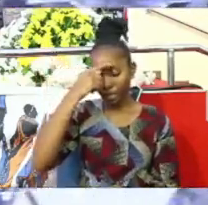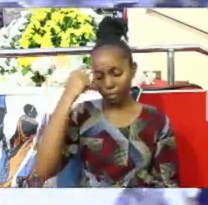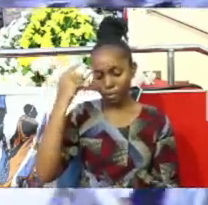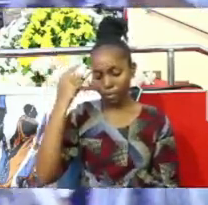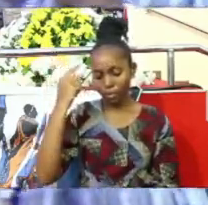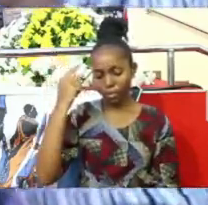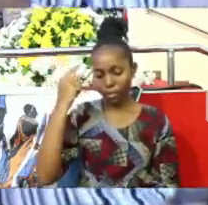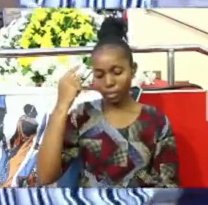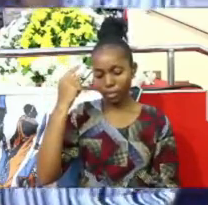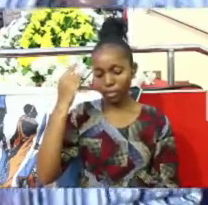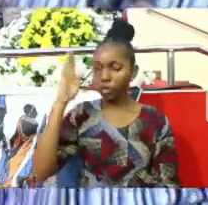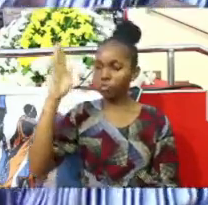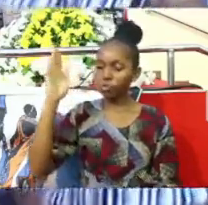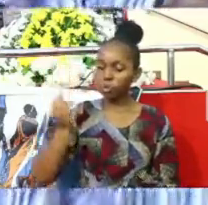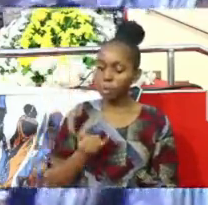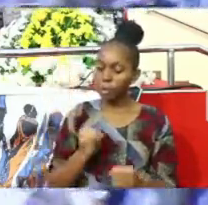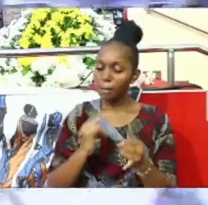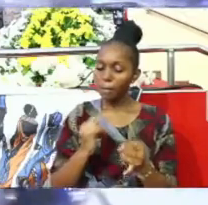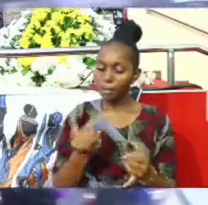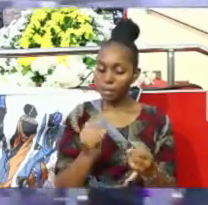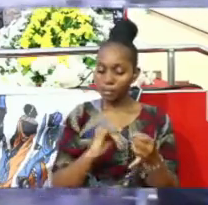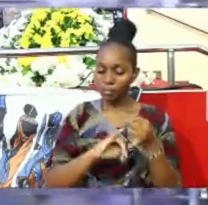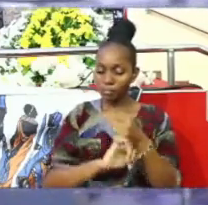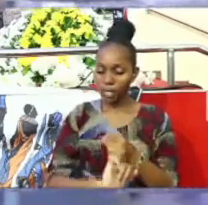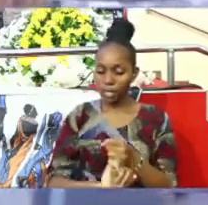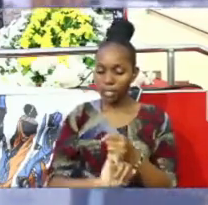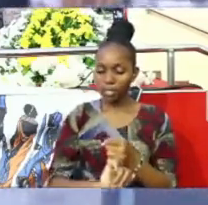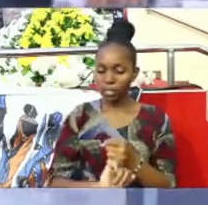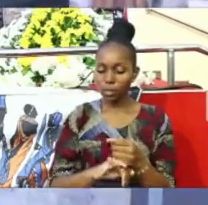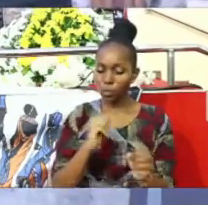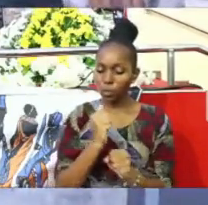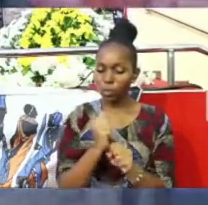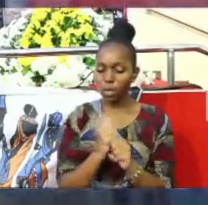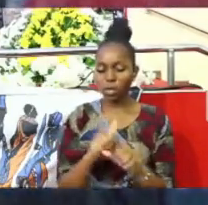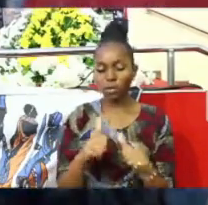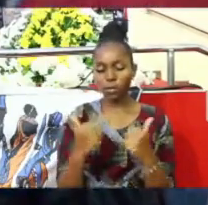marriages, mighty God. I pray that you put your stamp over them.